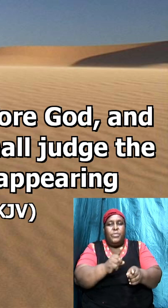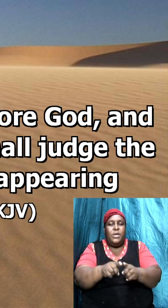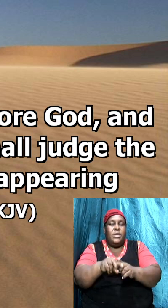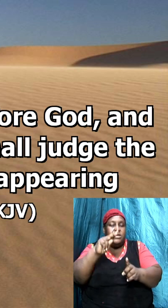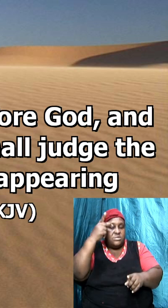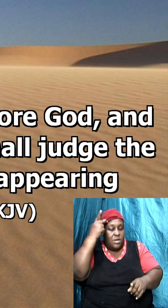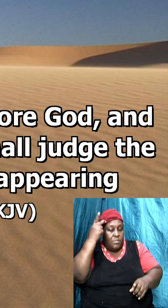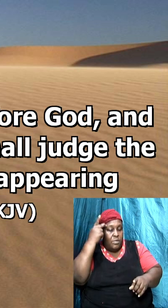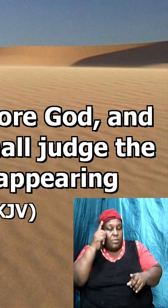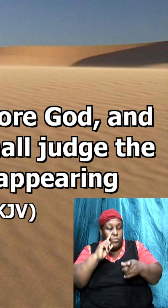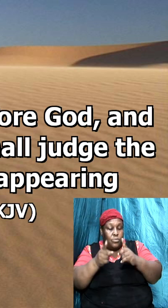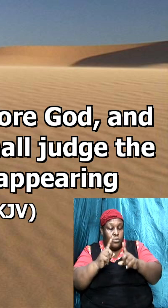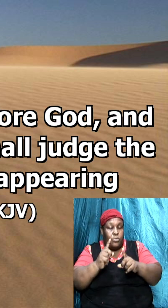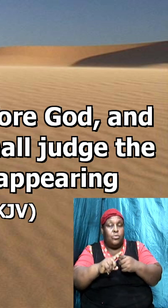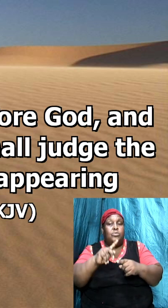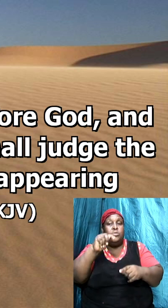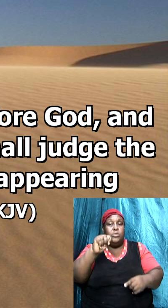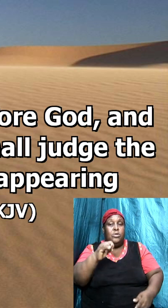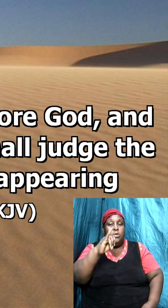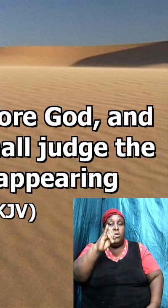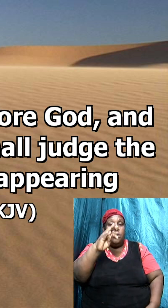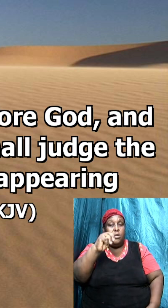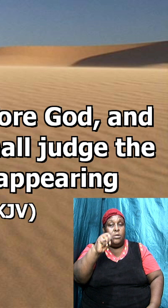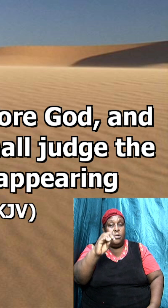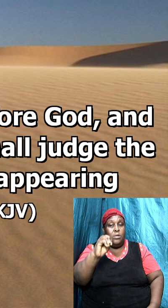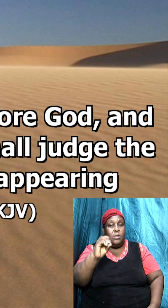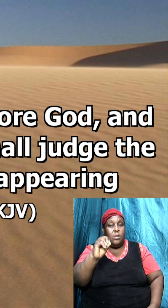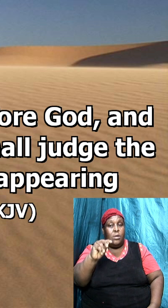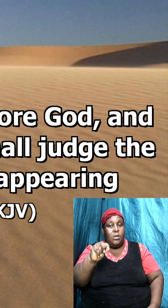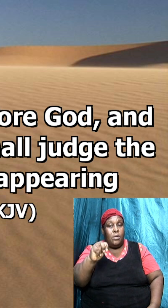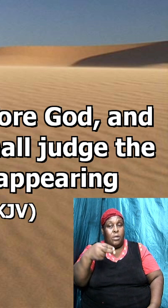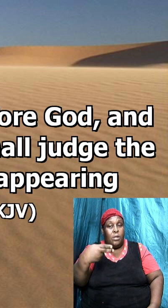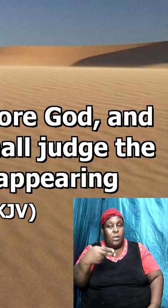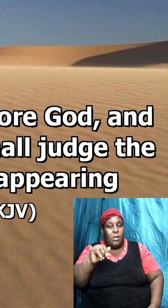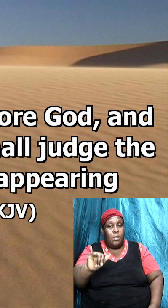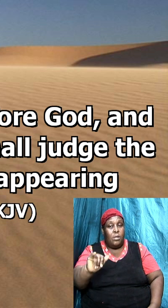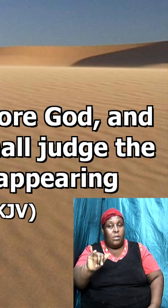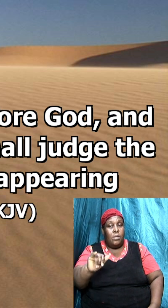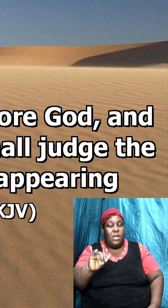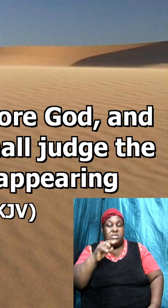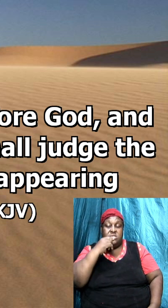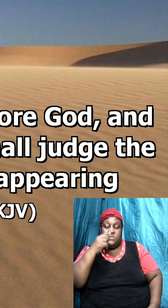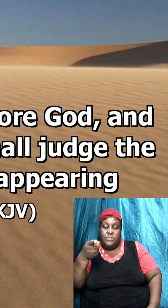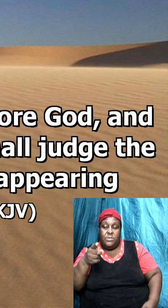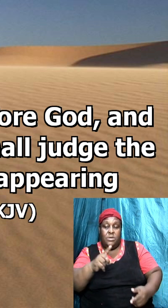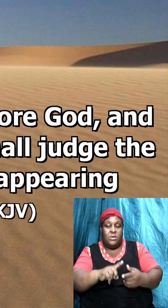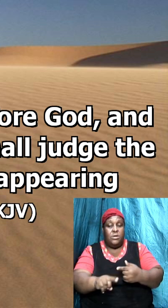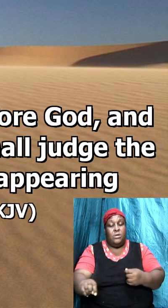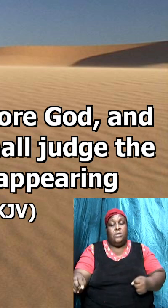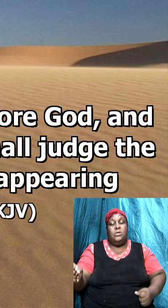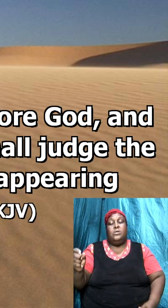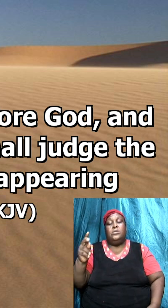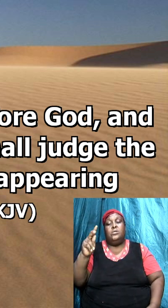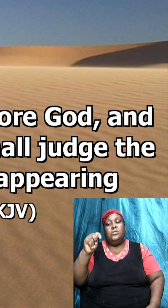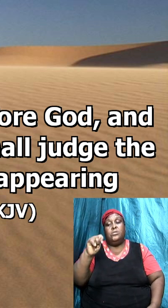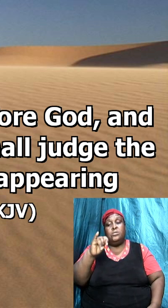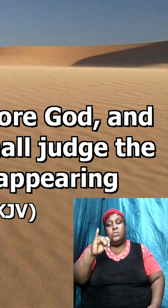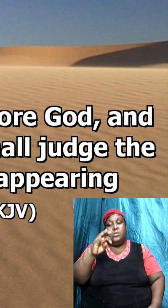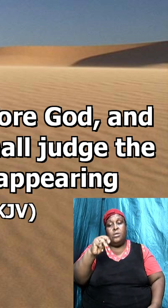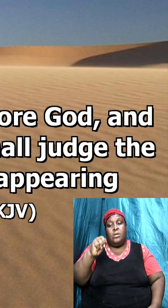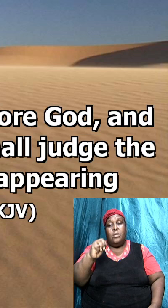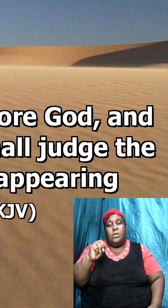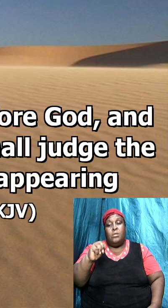to Timothy, and, you know, he spoke with him, he spoke to him, and he said, look here,